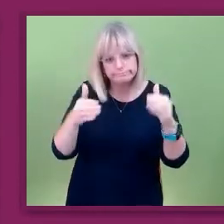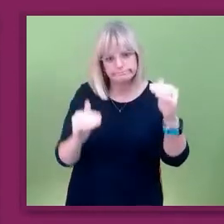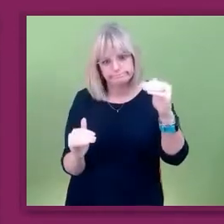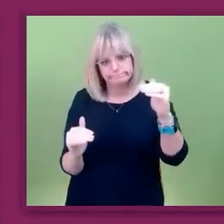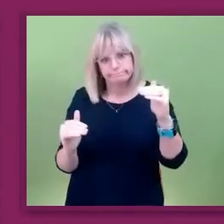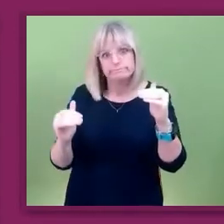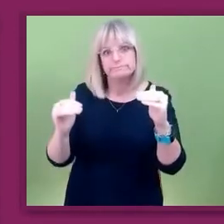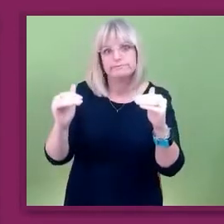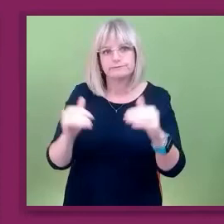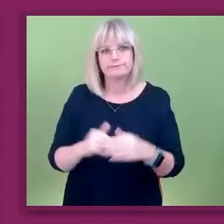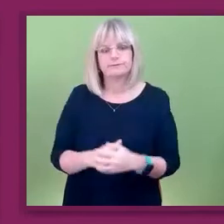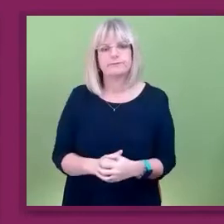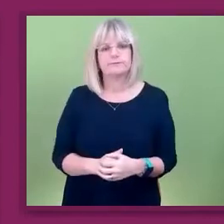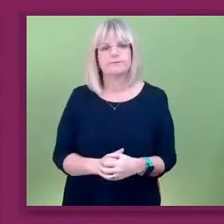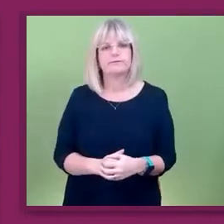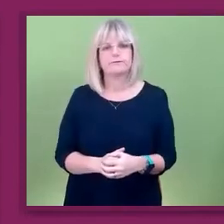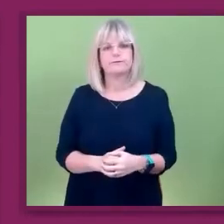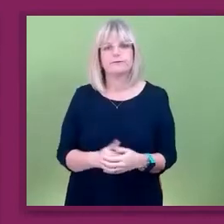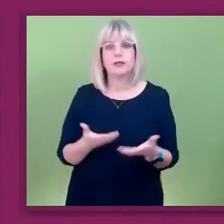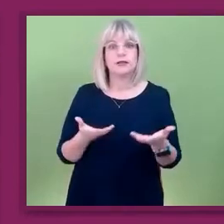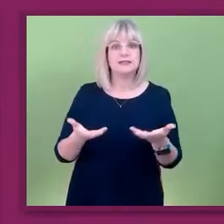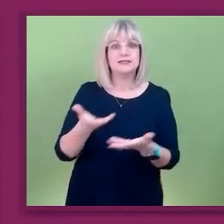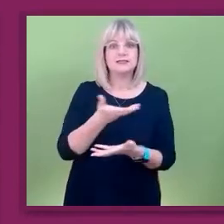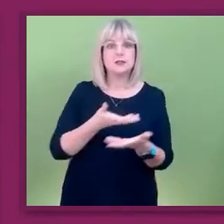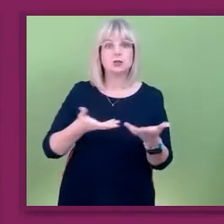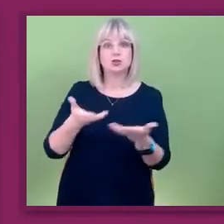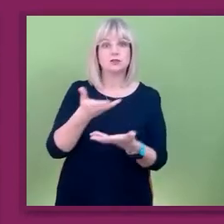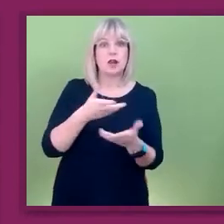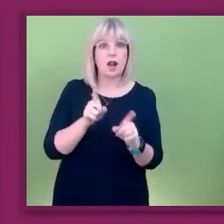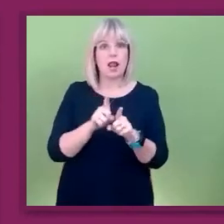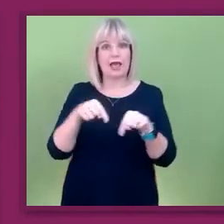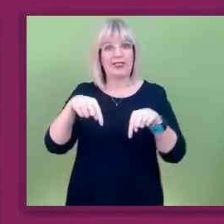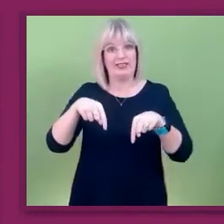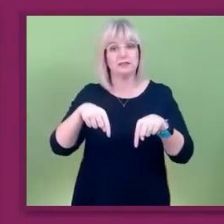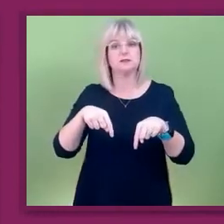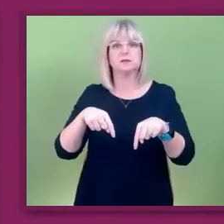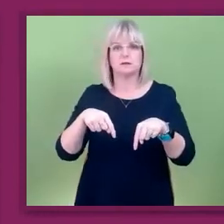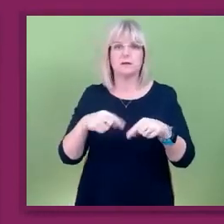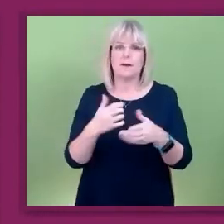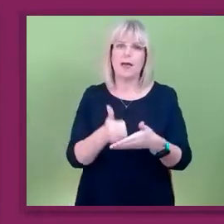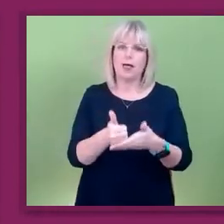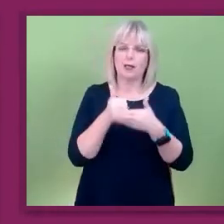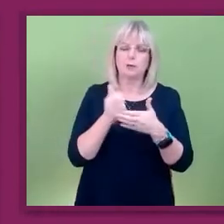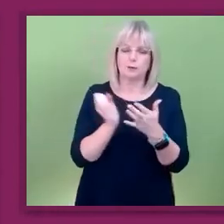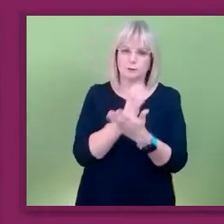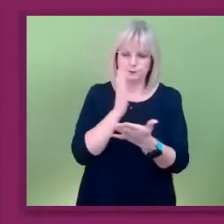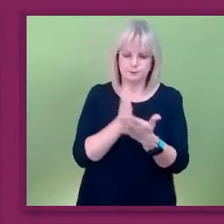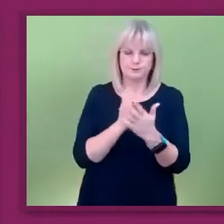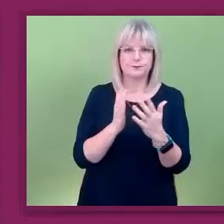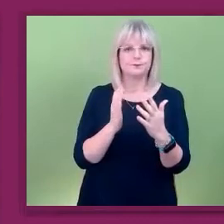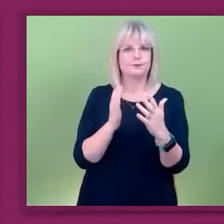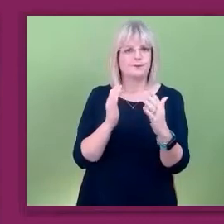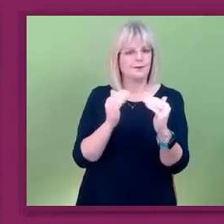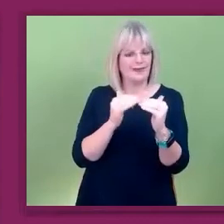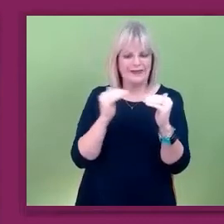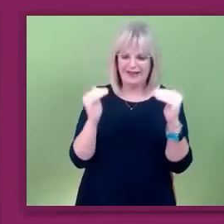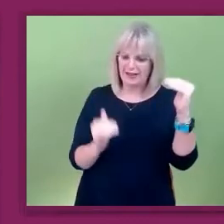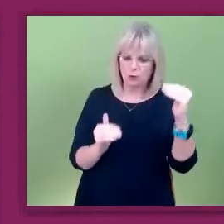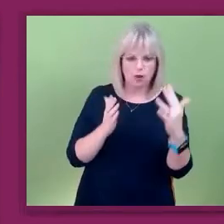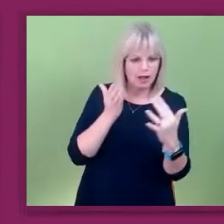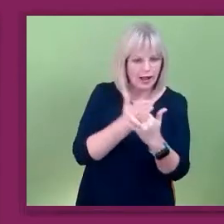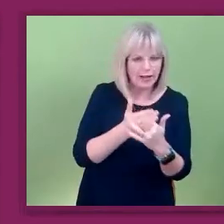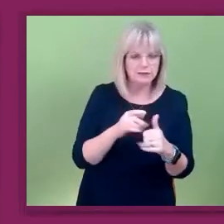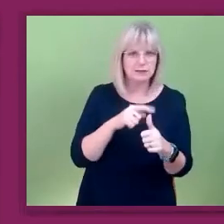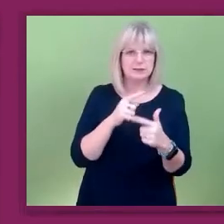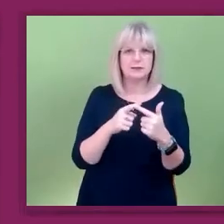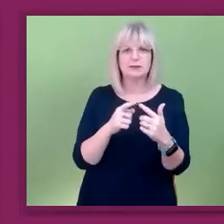discussions like this really help us to ensure that issues around unequal access to services, inequalities, inequity are not